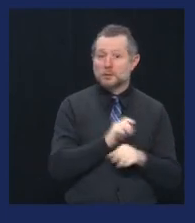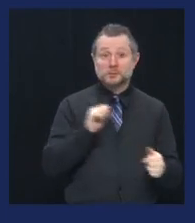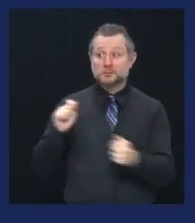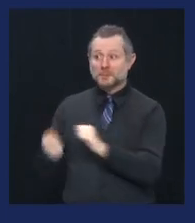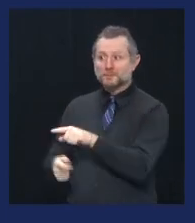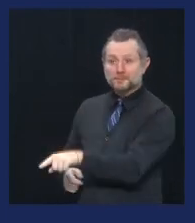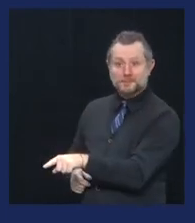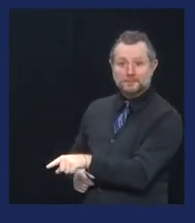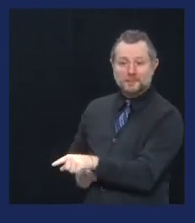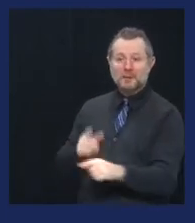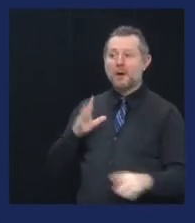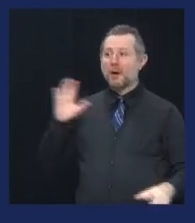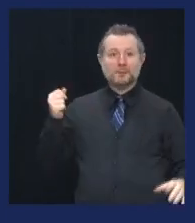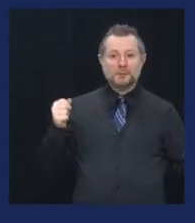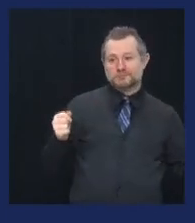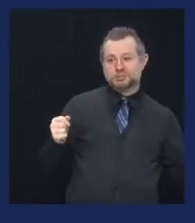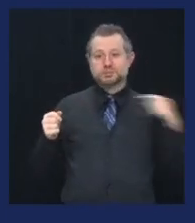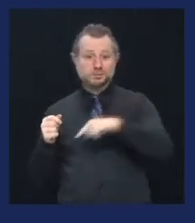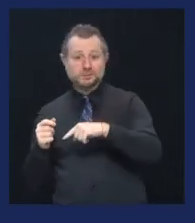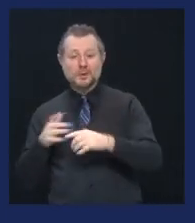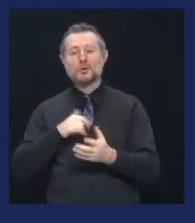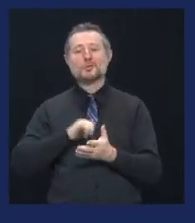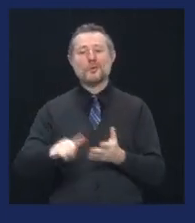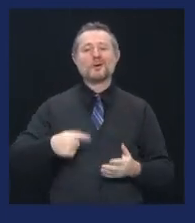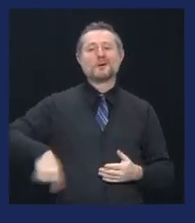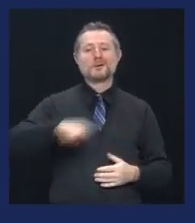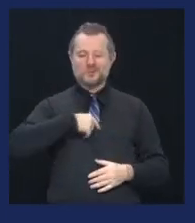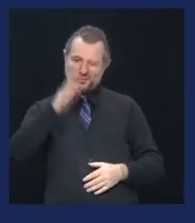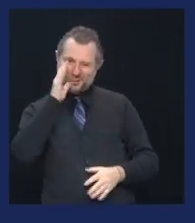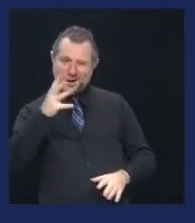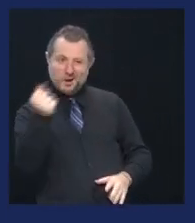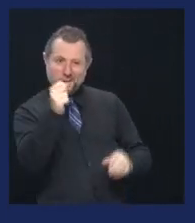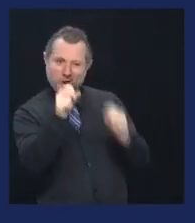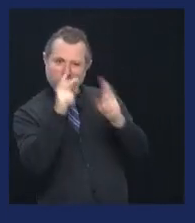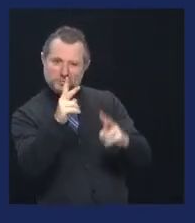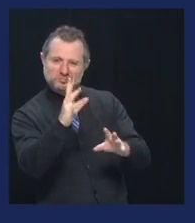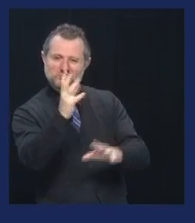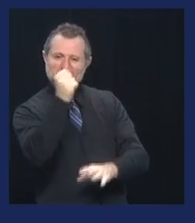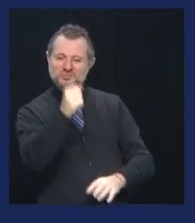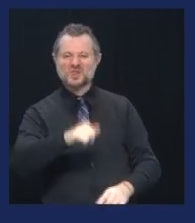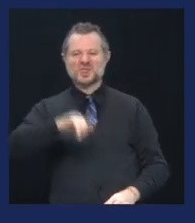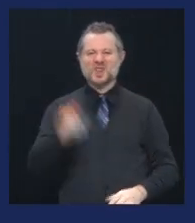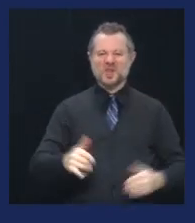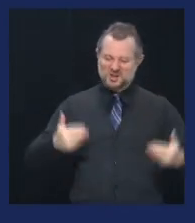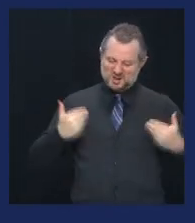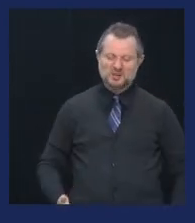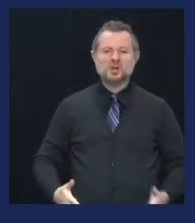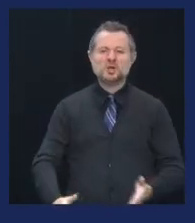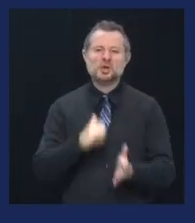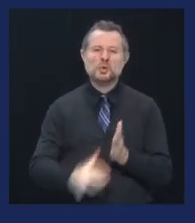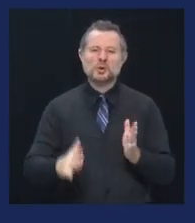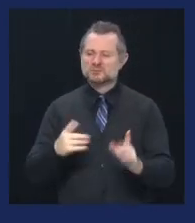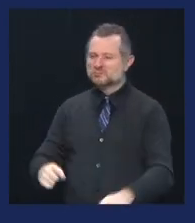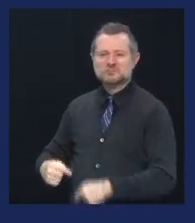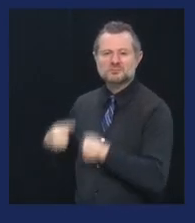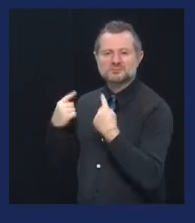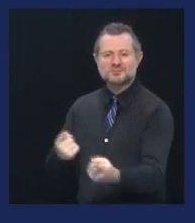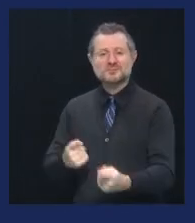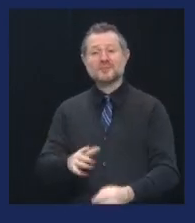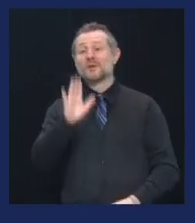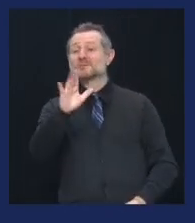will seize that opportunity because that's what New York does. So then the question is, how do we get